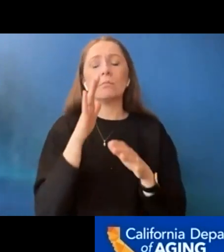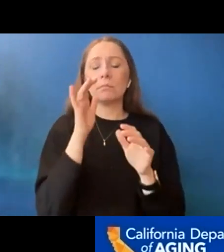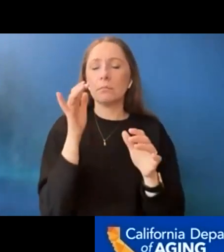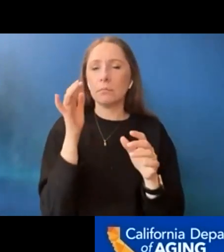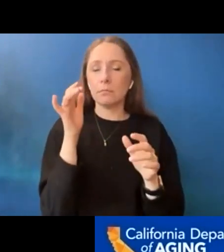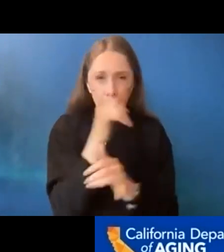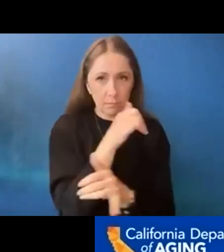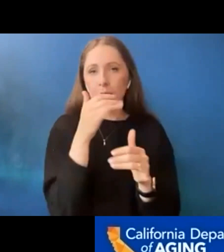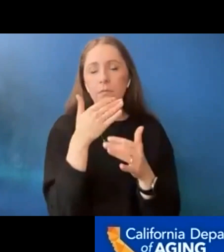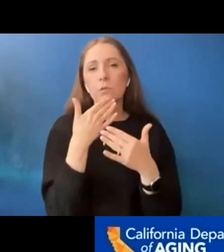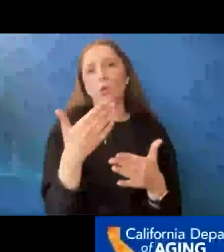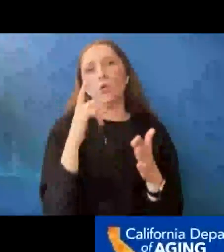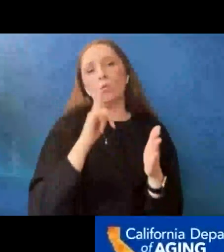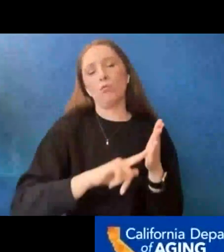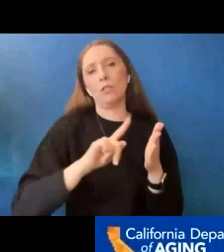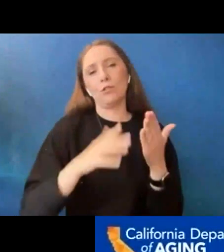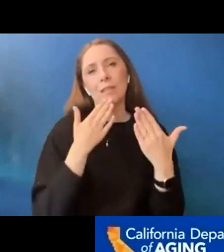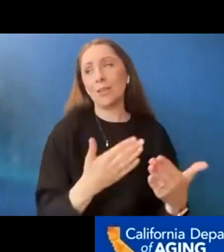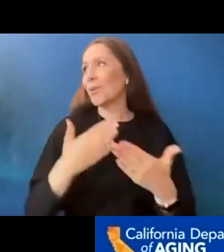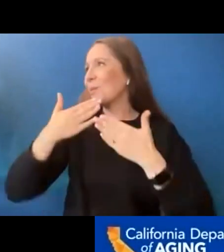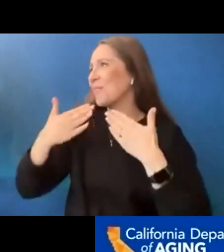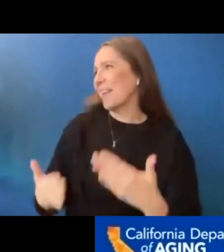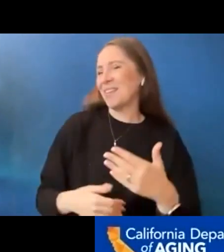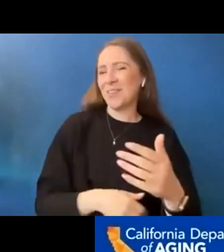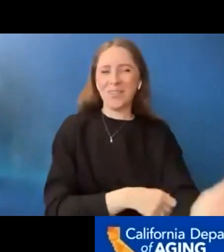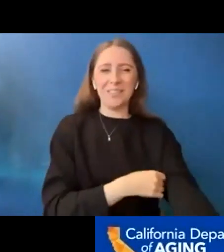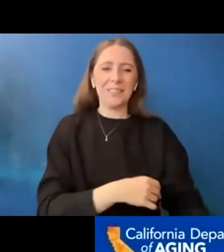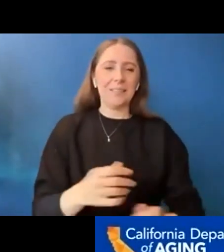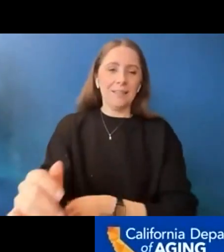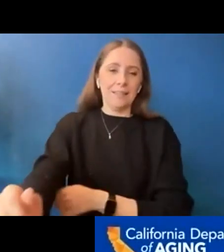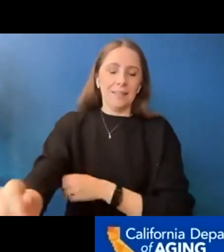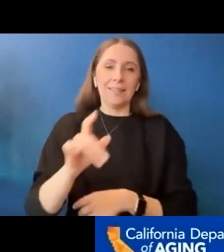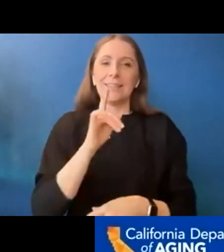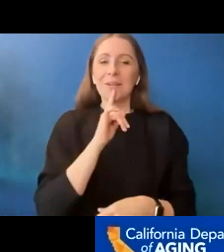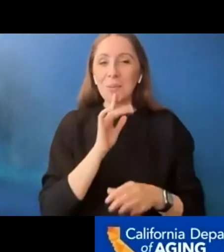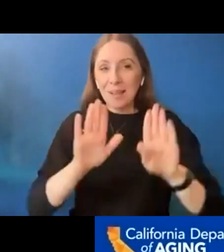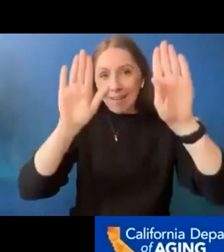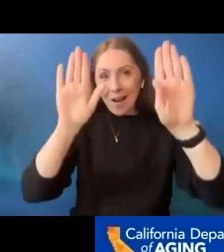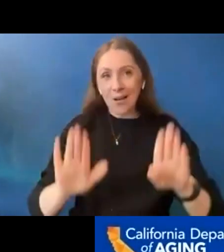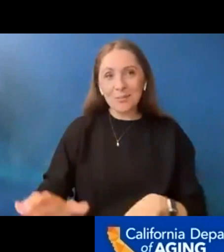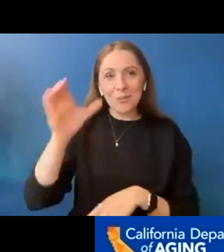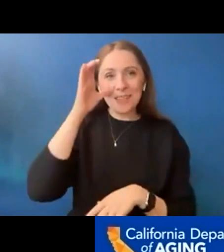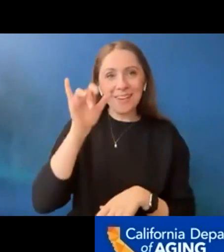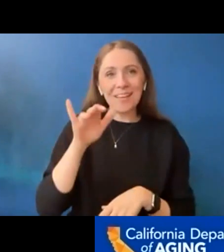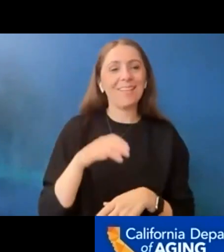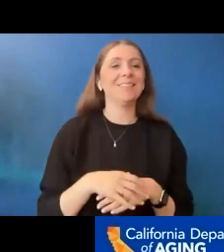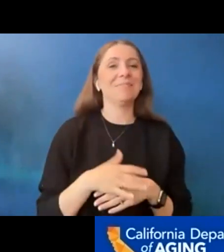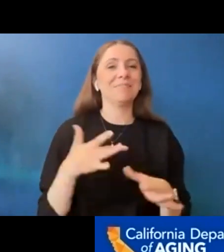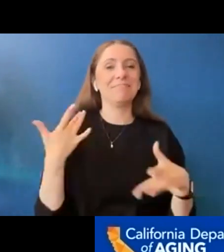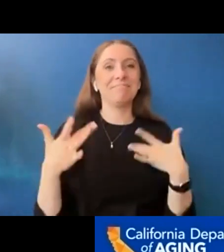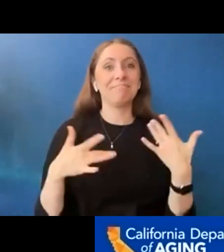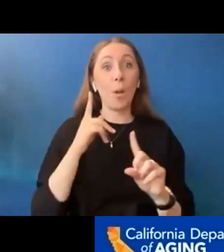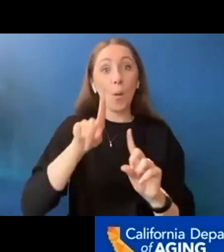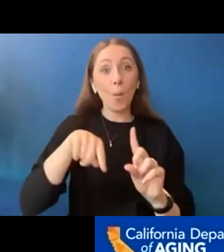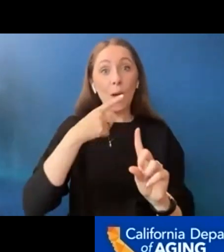you. Thank you so much, Bella. That's really awesome to hear and really exciting. The when is